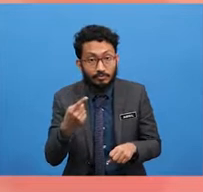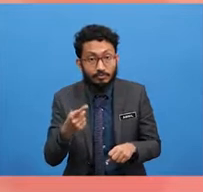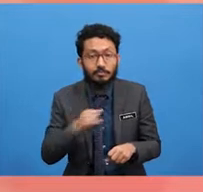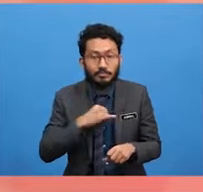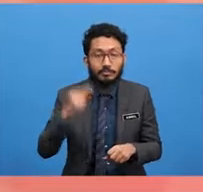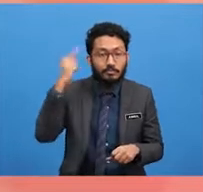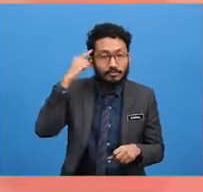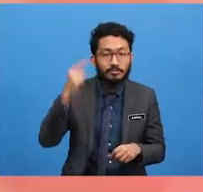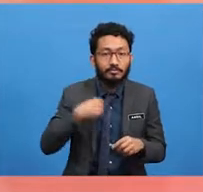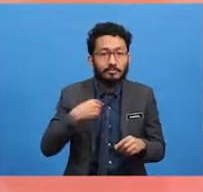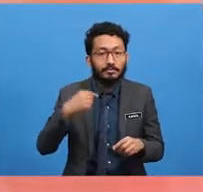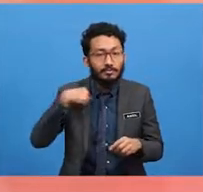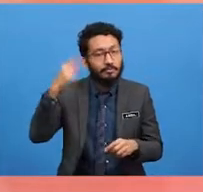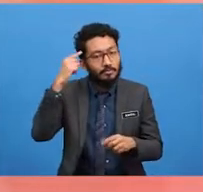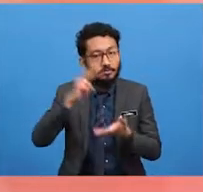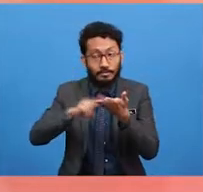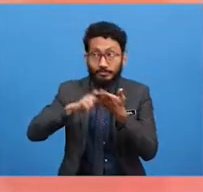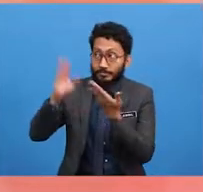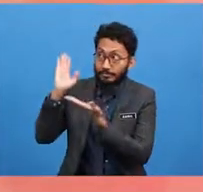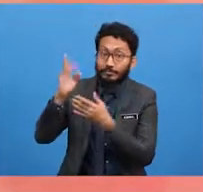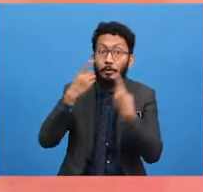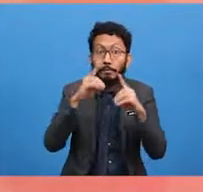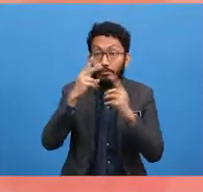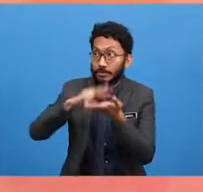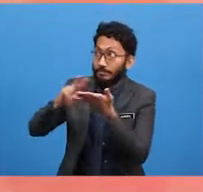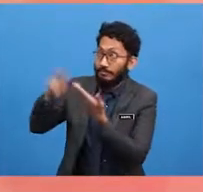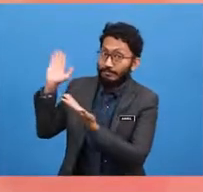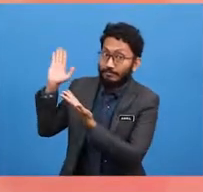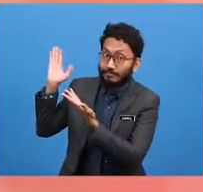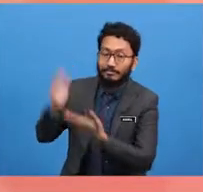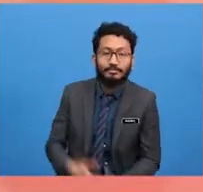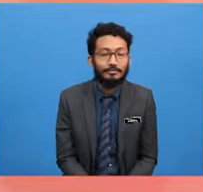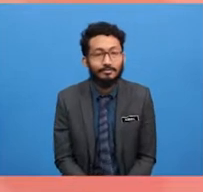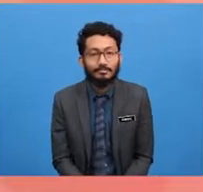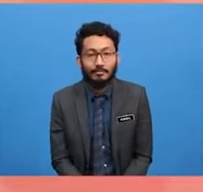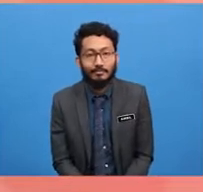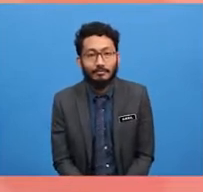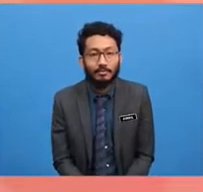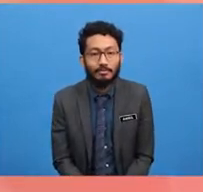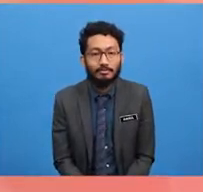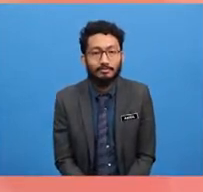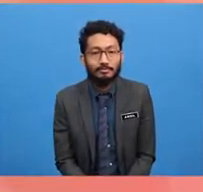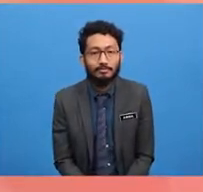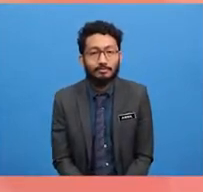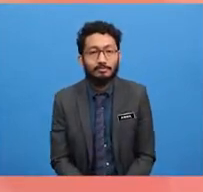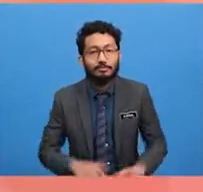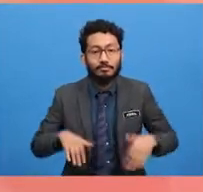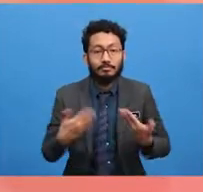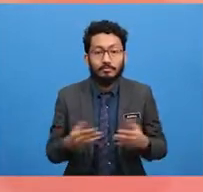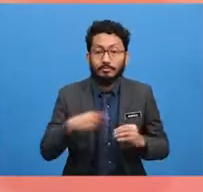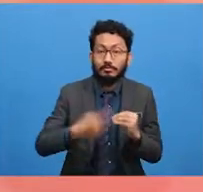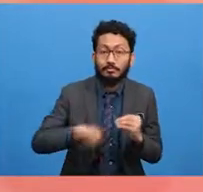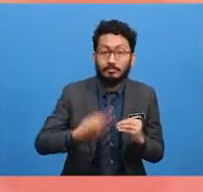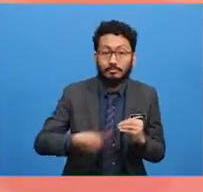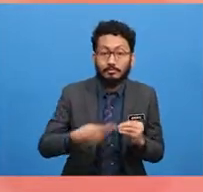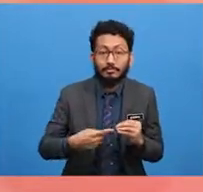think I'll take Wales because I'm sick and tired of big cities. How about taking